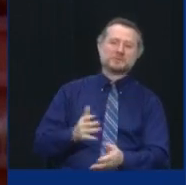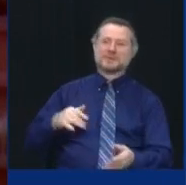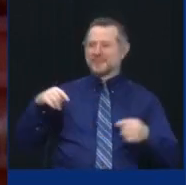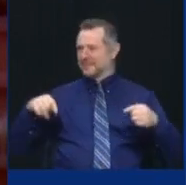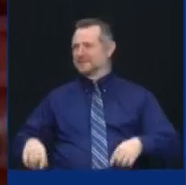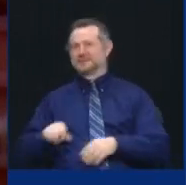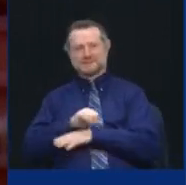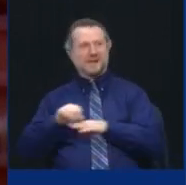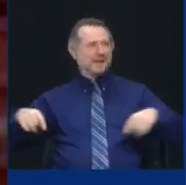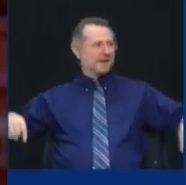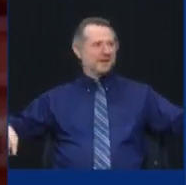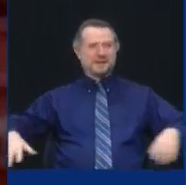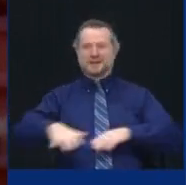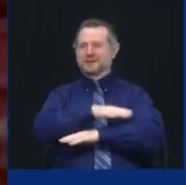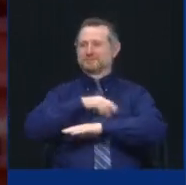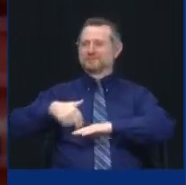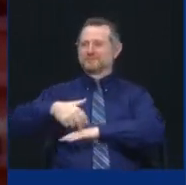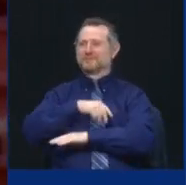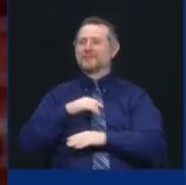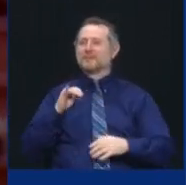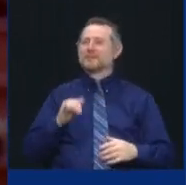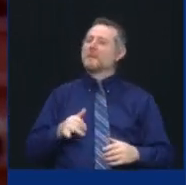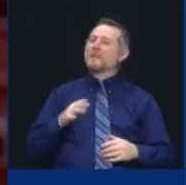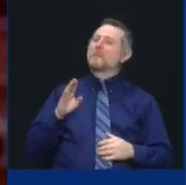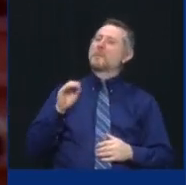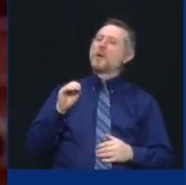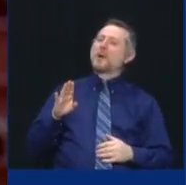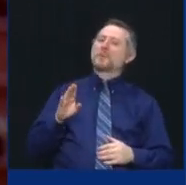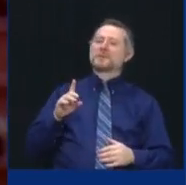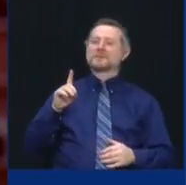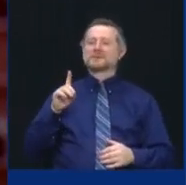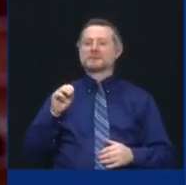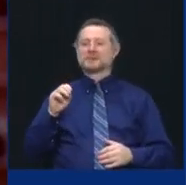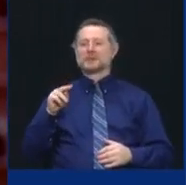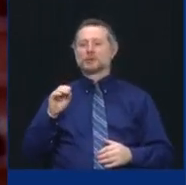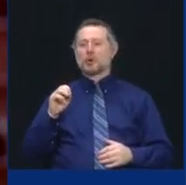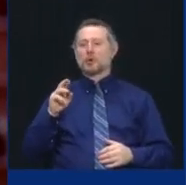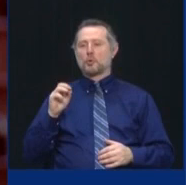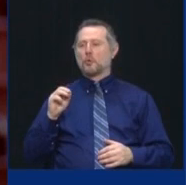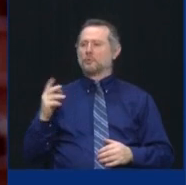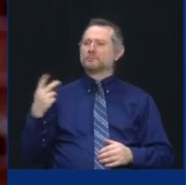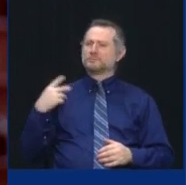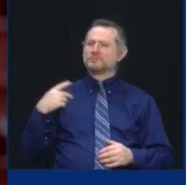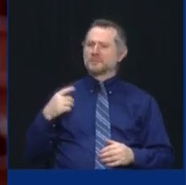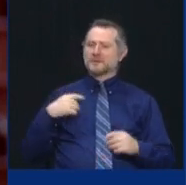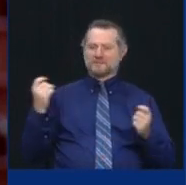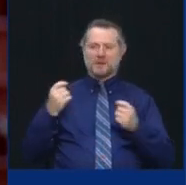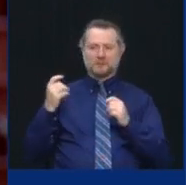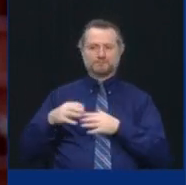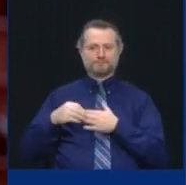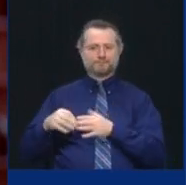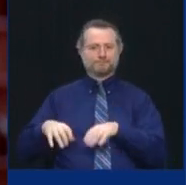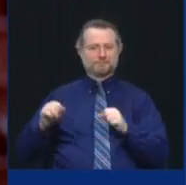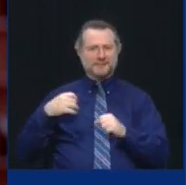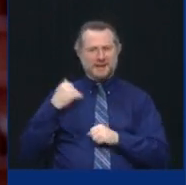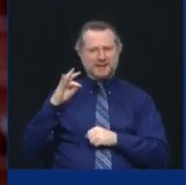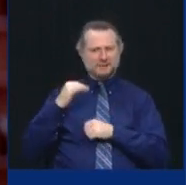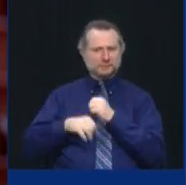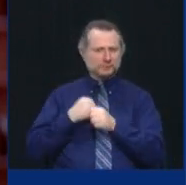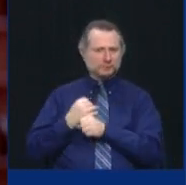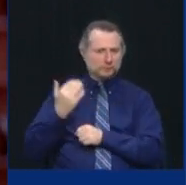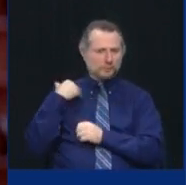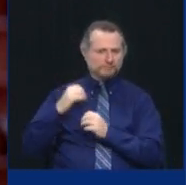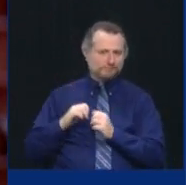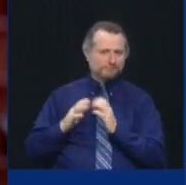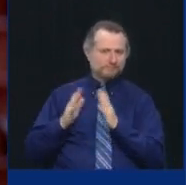stage. Bob De Niro and I started the festival 19 years ago, as the governor said, in the aftermath of 9/11, with the purpose of bringing